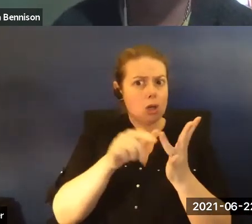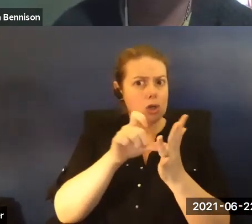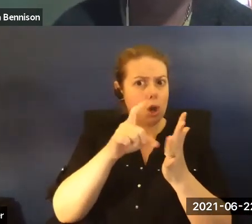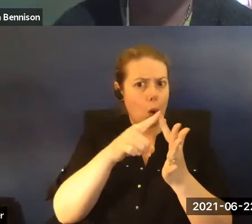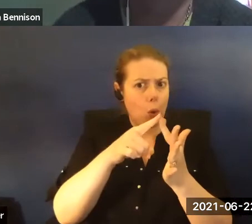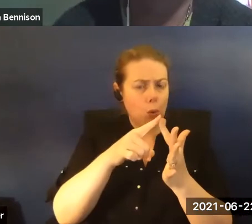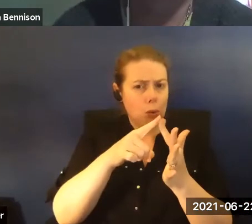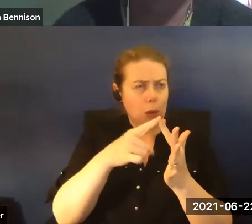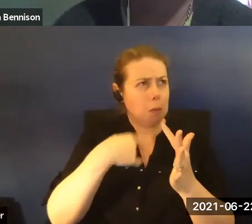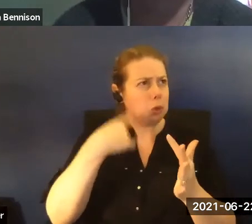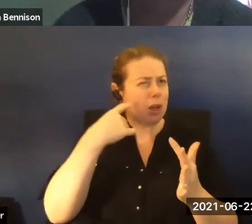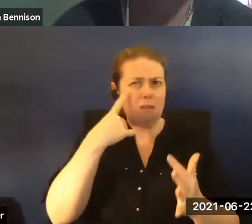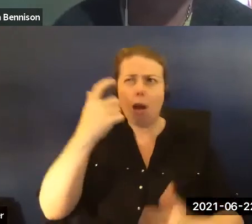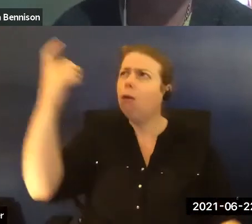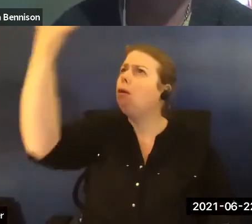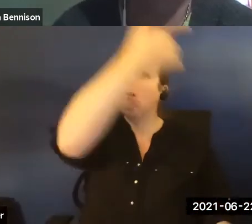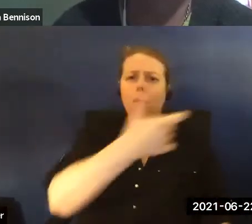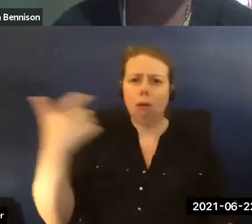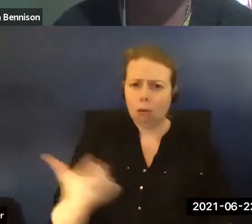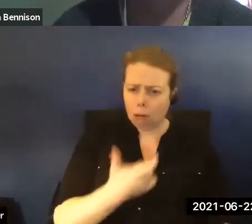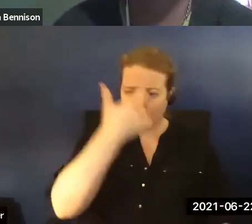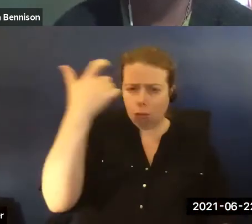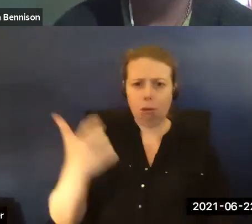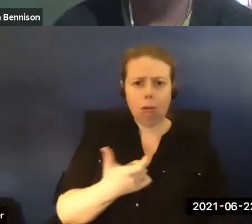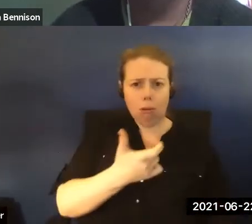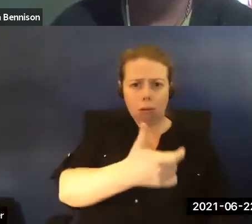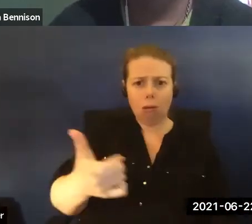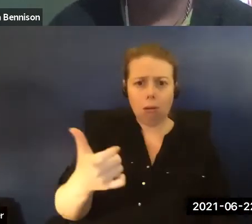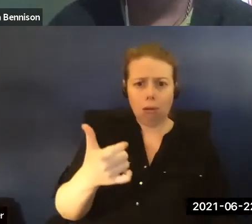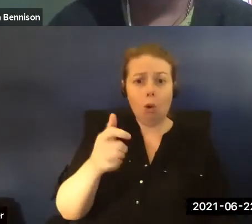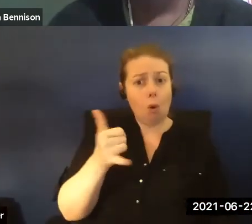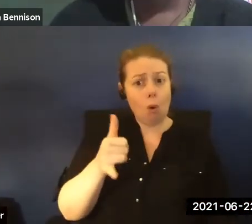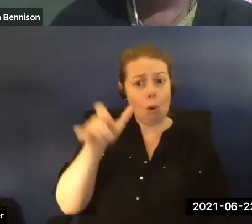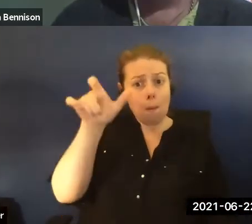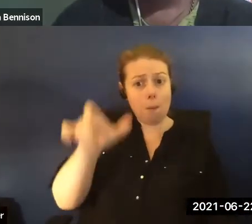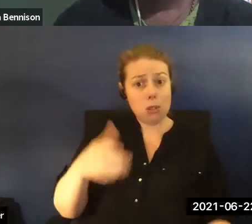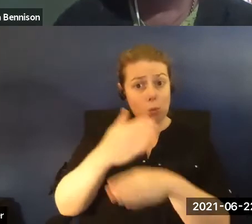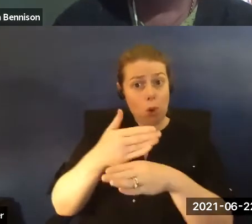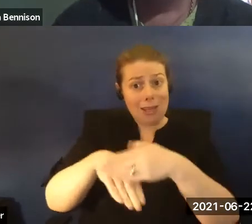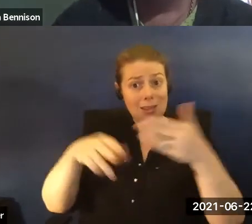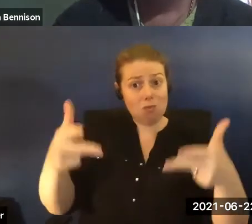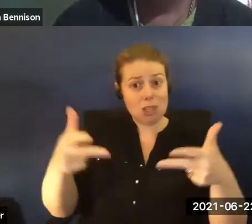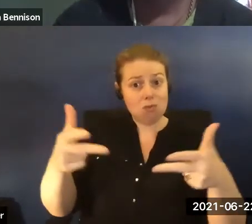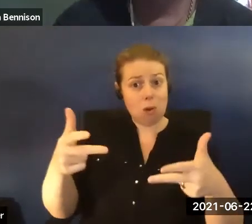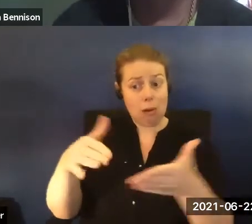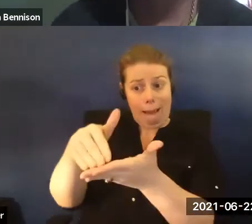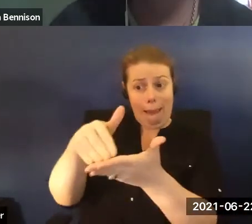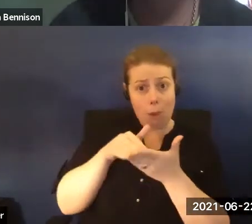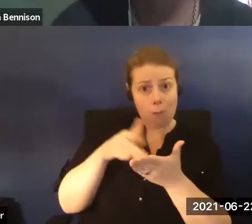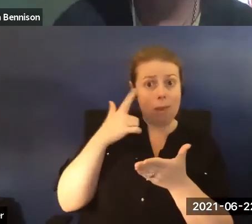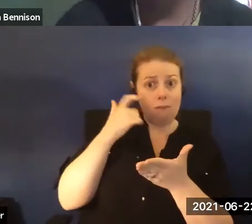my phone trying to find the QR code, or the person who is at the restaurant is going to have to help me to find the QR code and try and line up so I can take